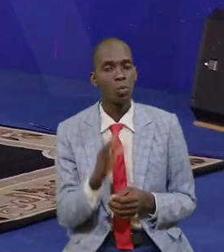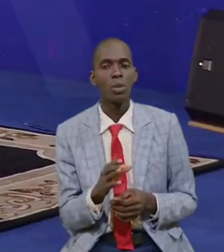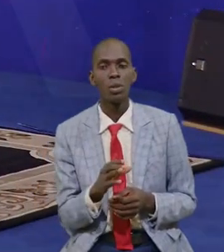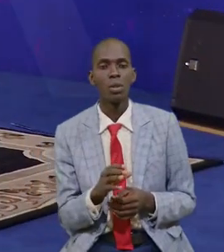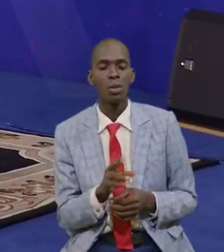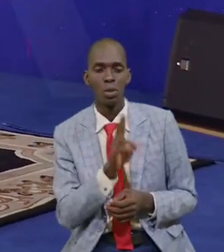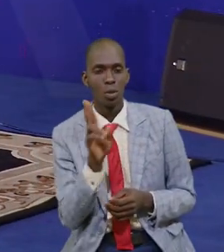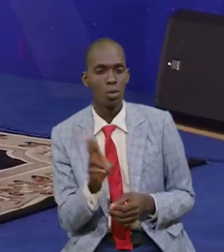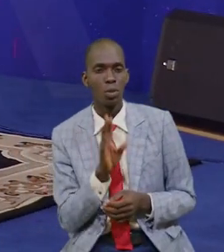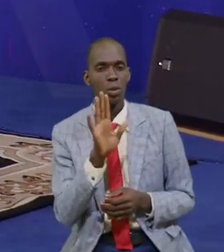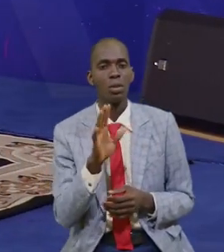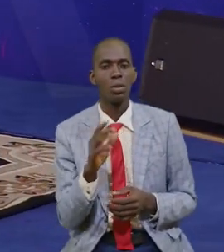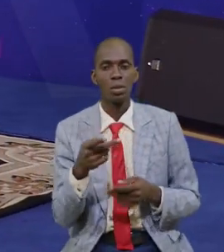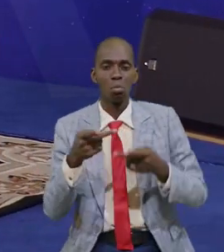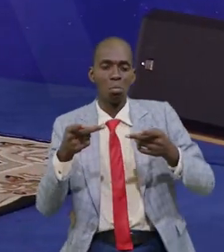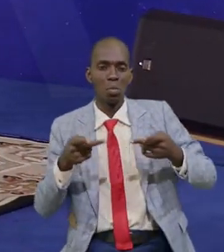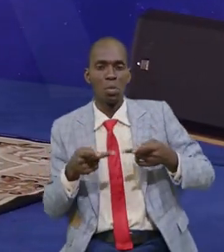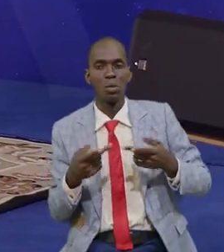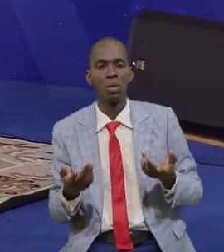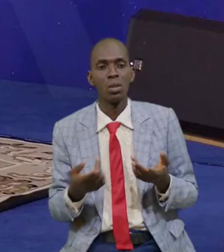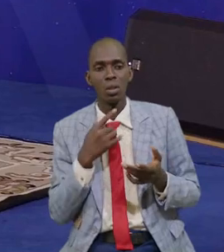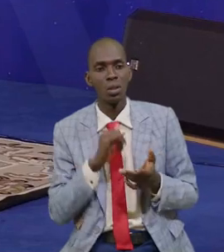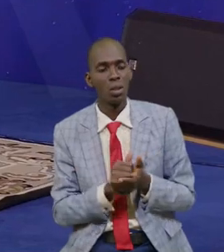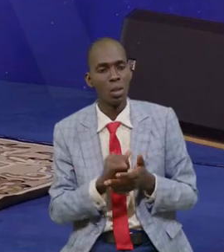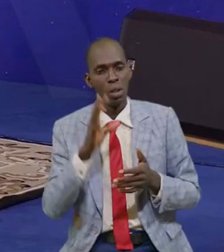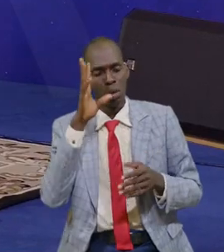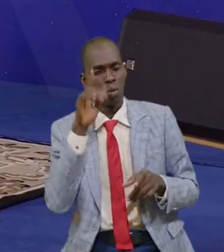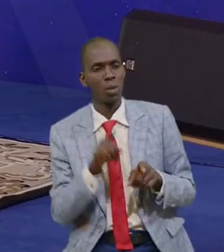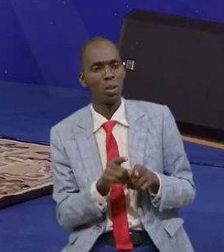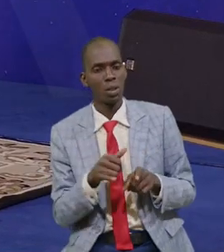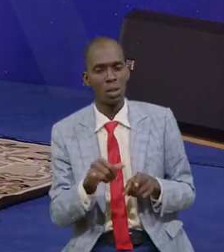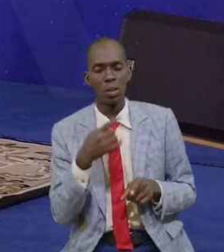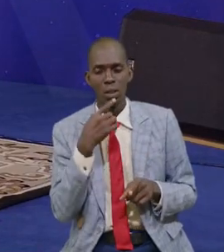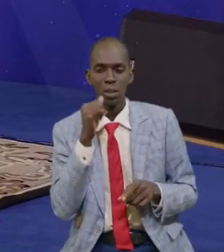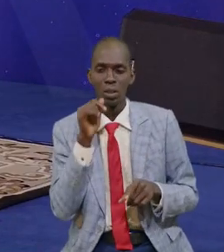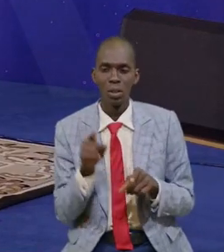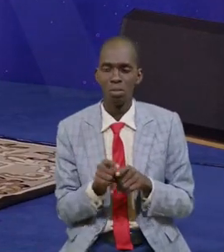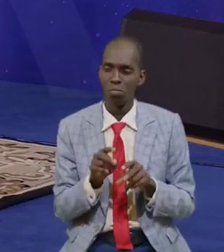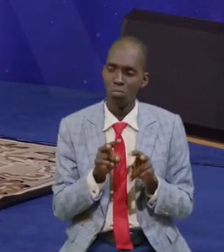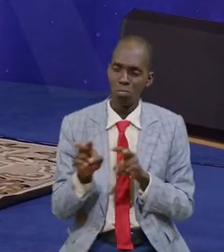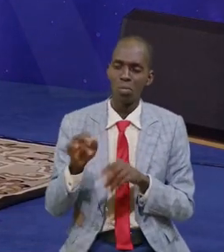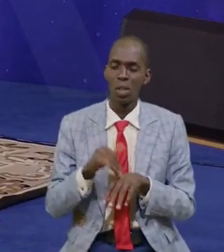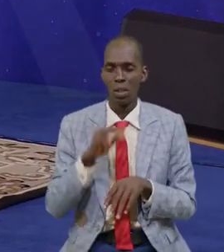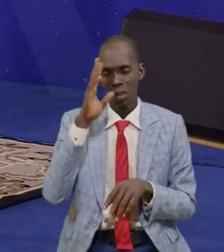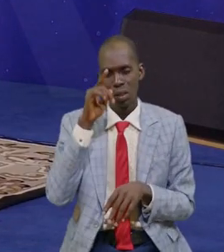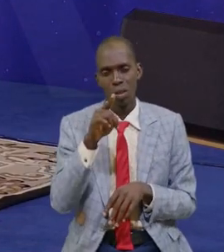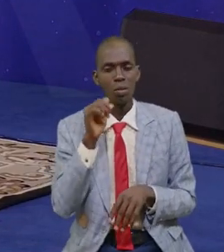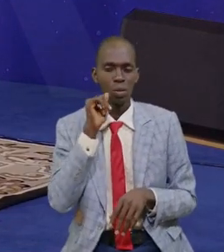still say, you know, brother, they still say, sister, look at him, look at her, and look at